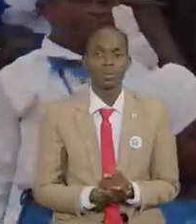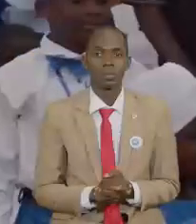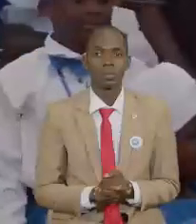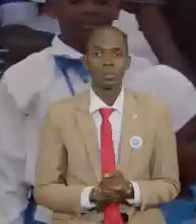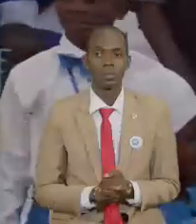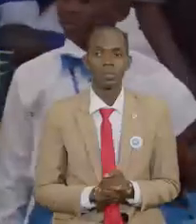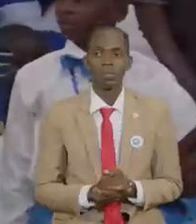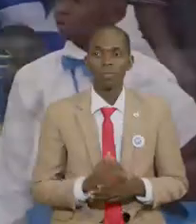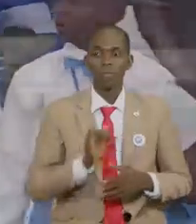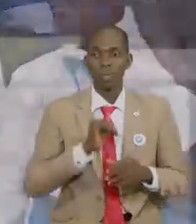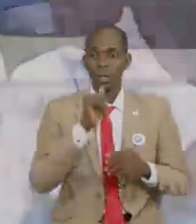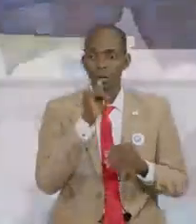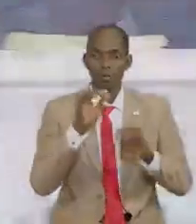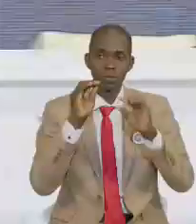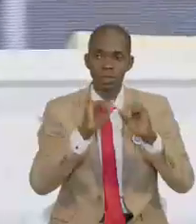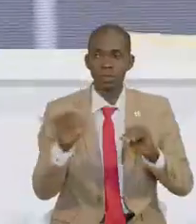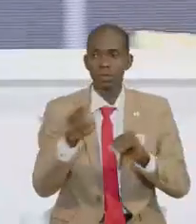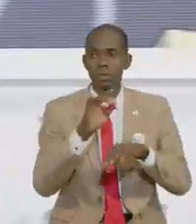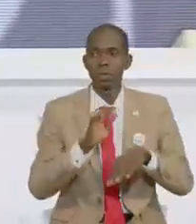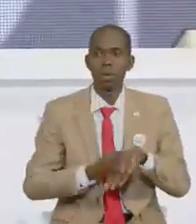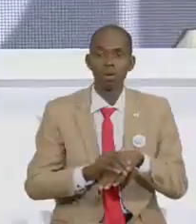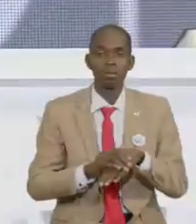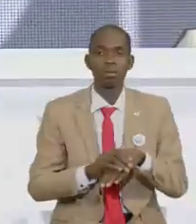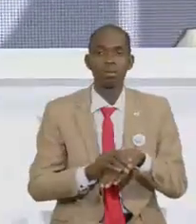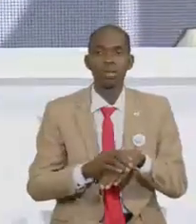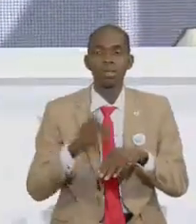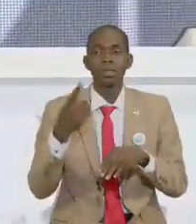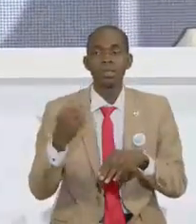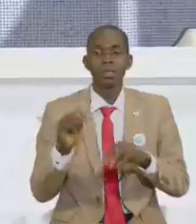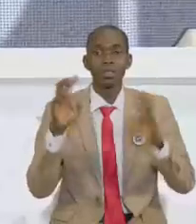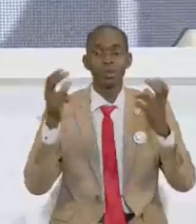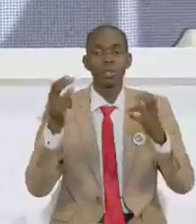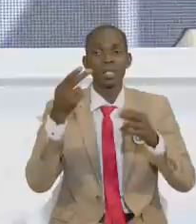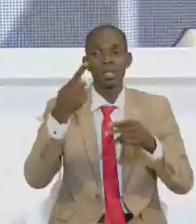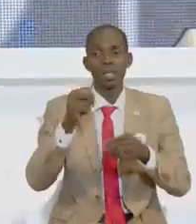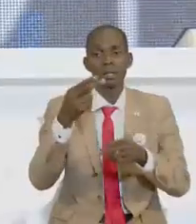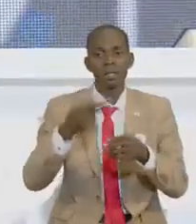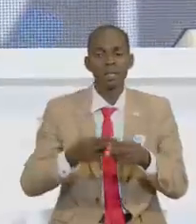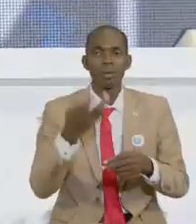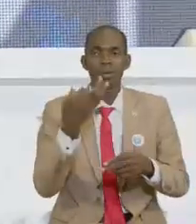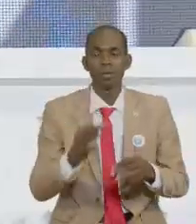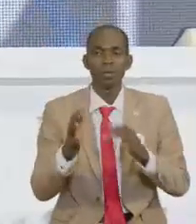I'm talking to you today on the name of Jesus.